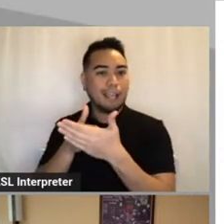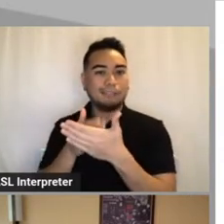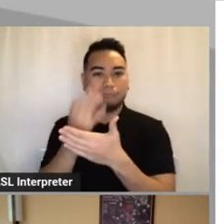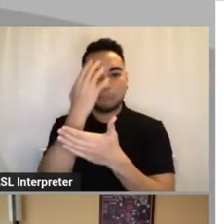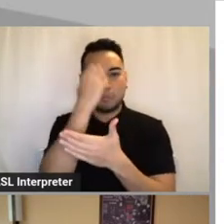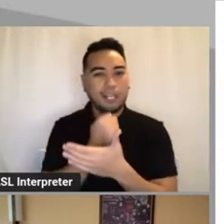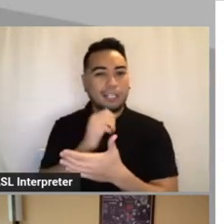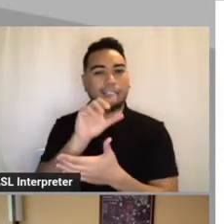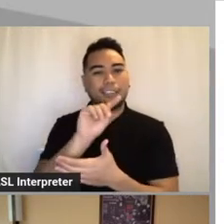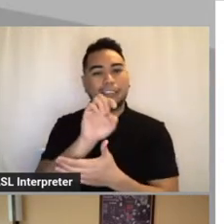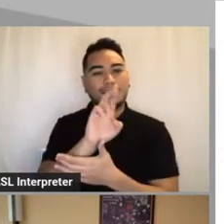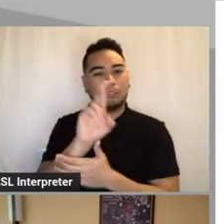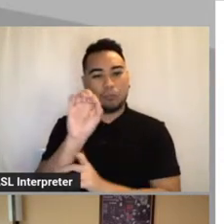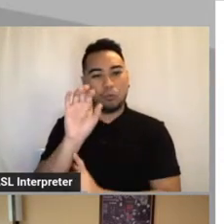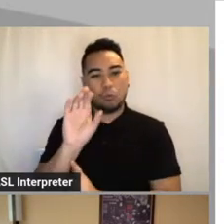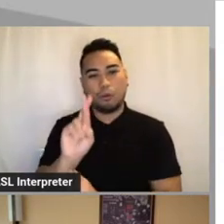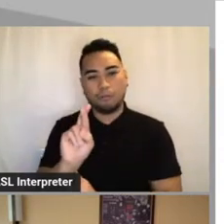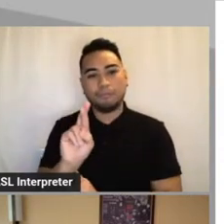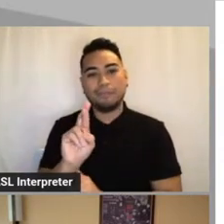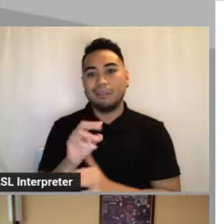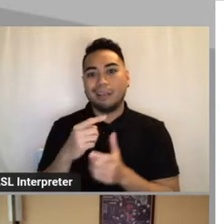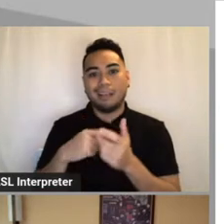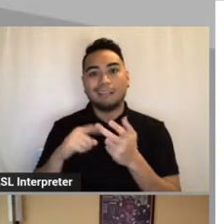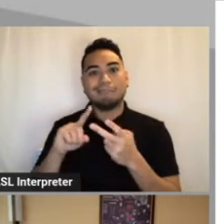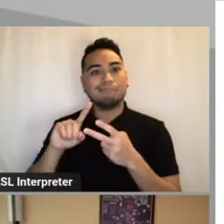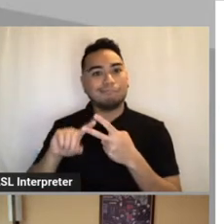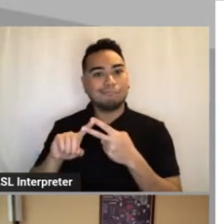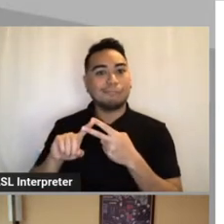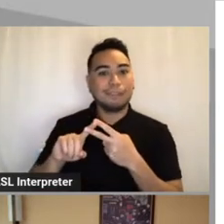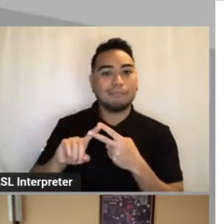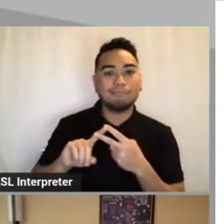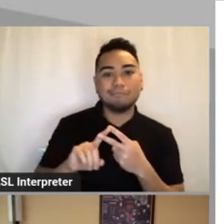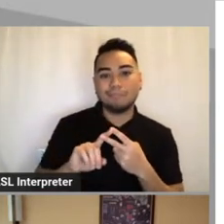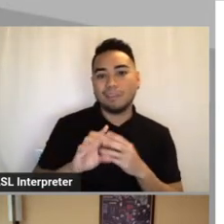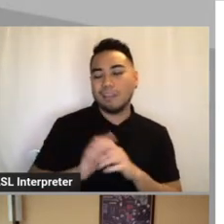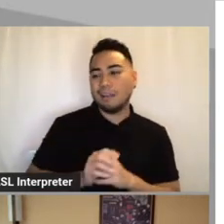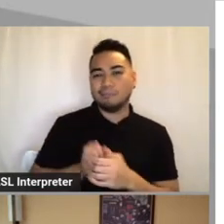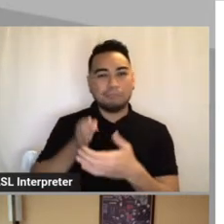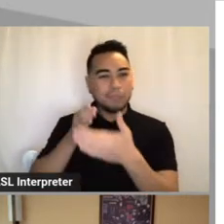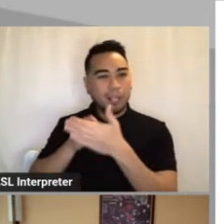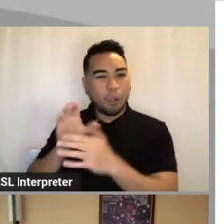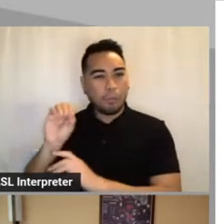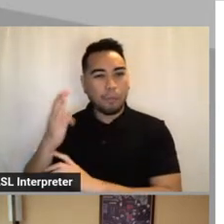in response to Obama's election, birtherism, and then the